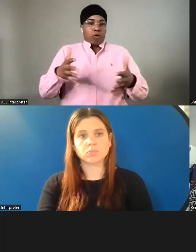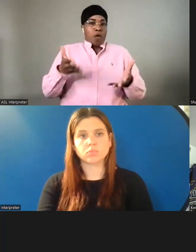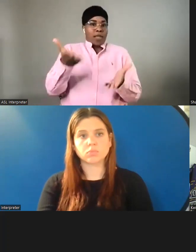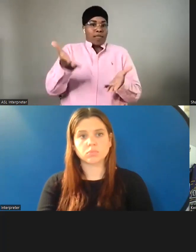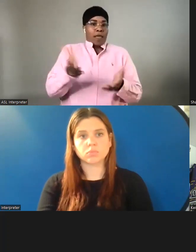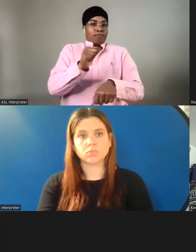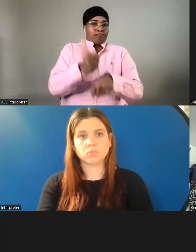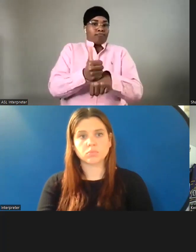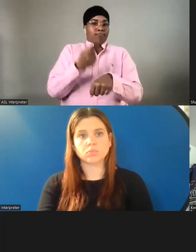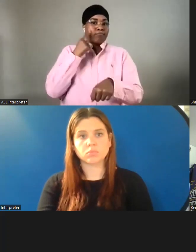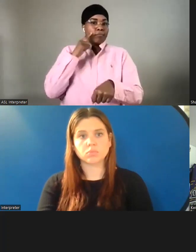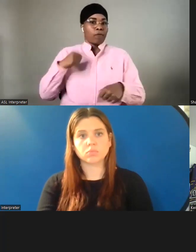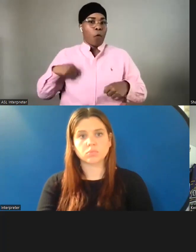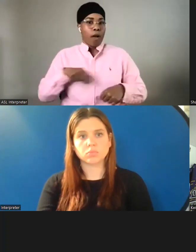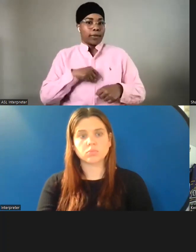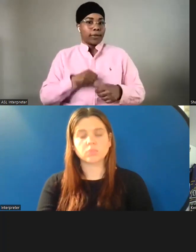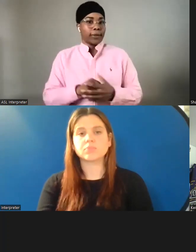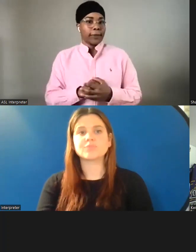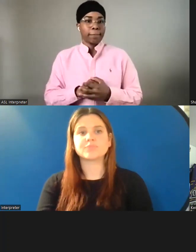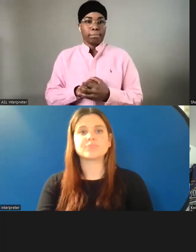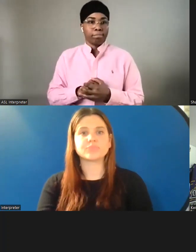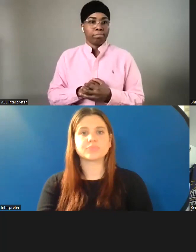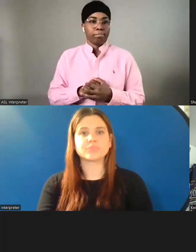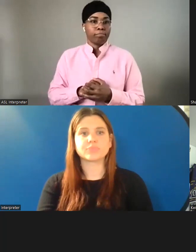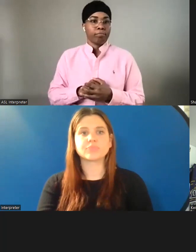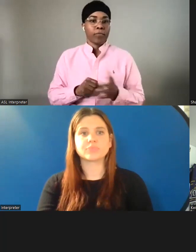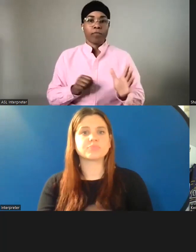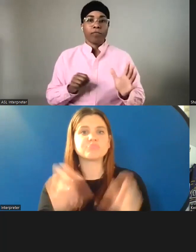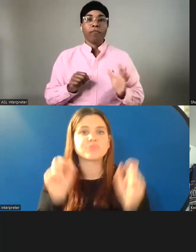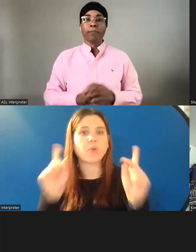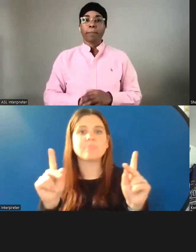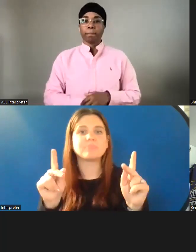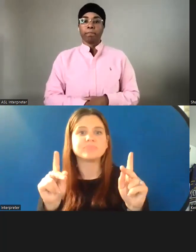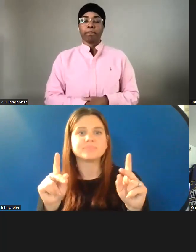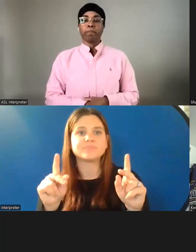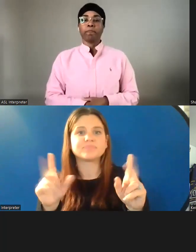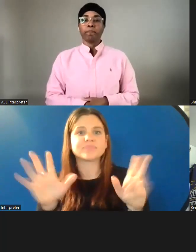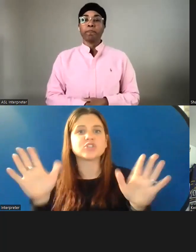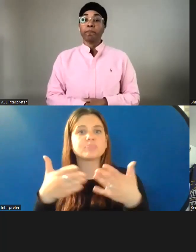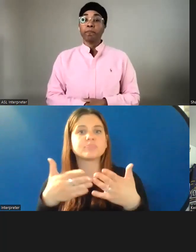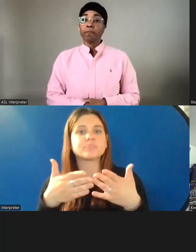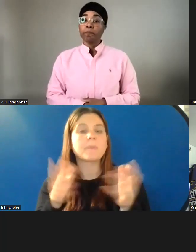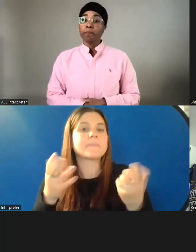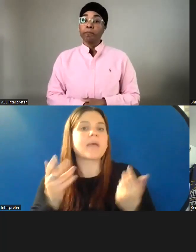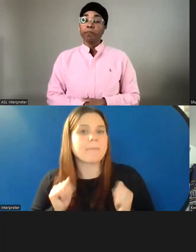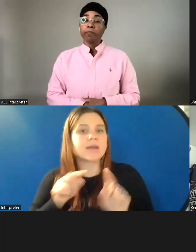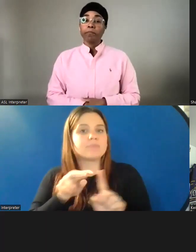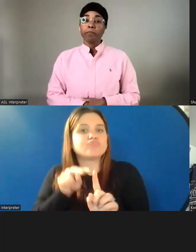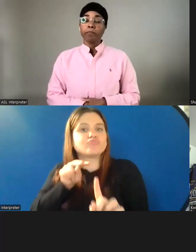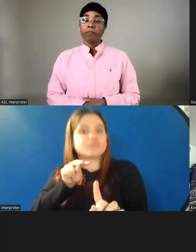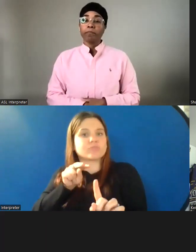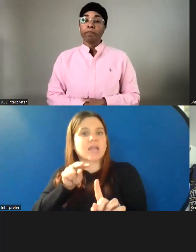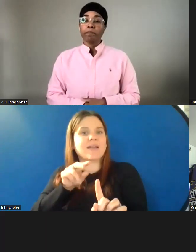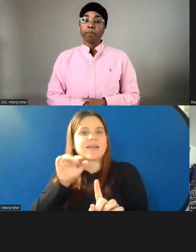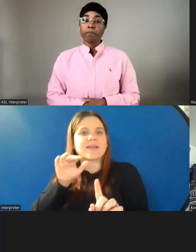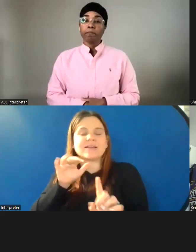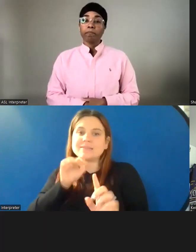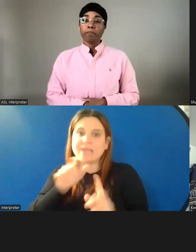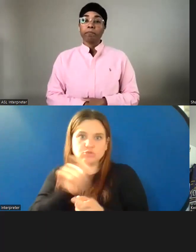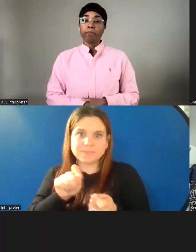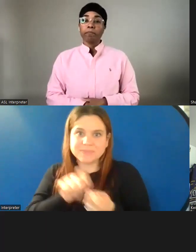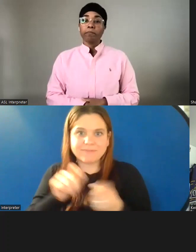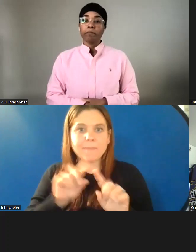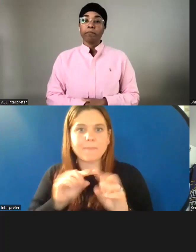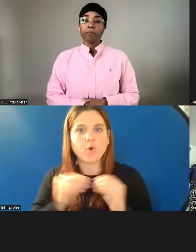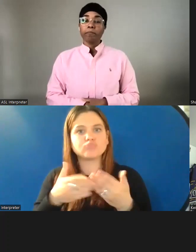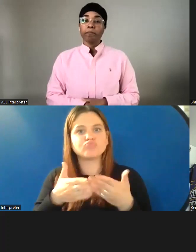us. Okay, well, maybe, so then a slightly broader but related question for both of you. What